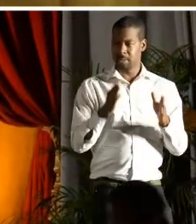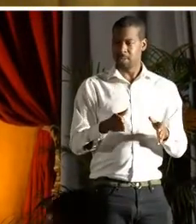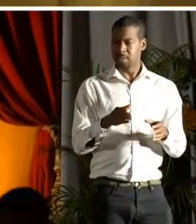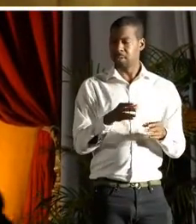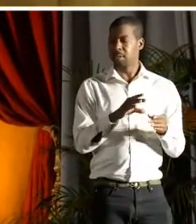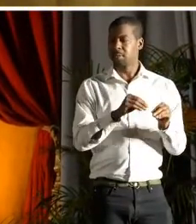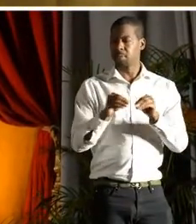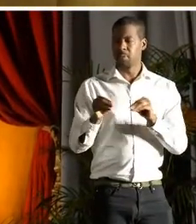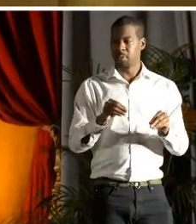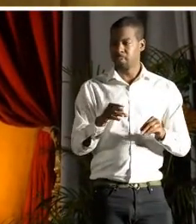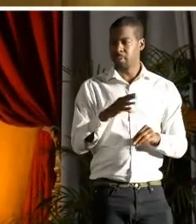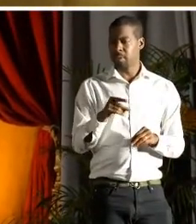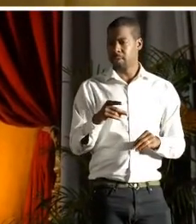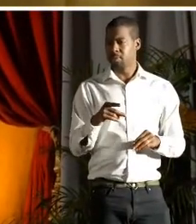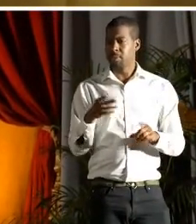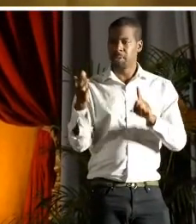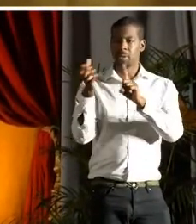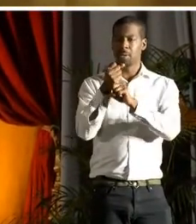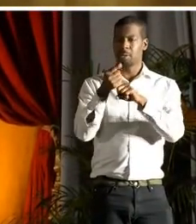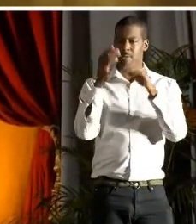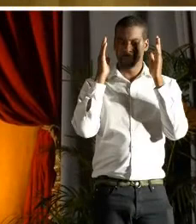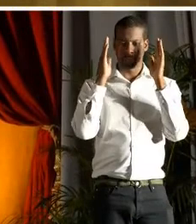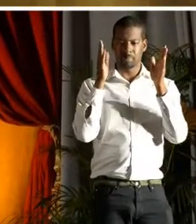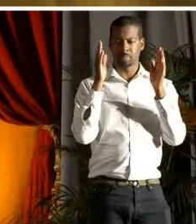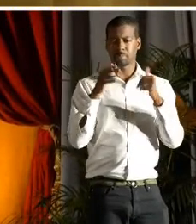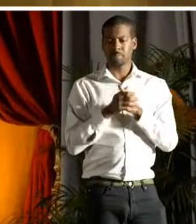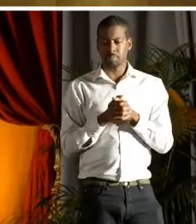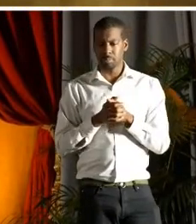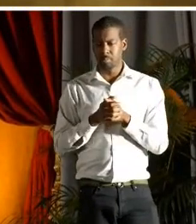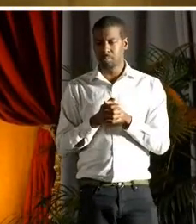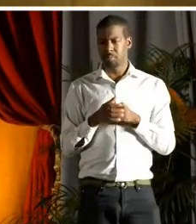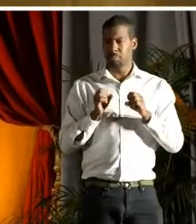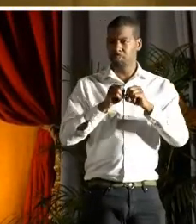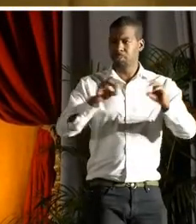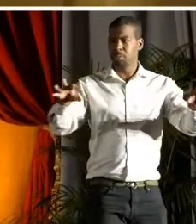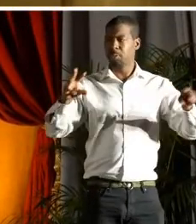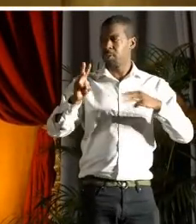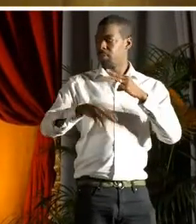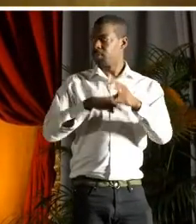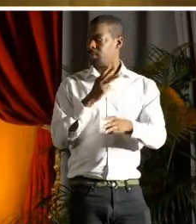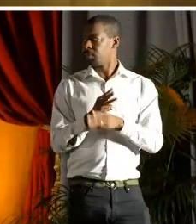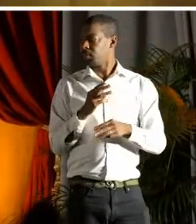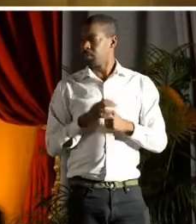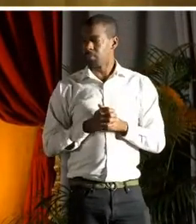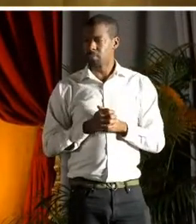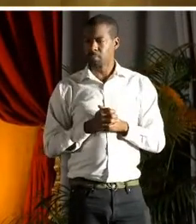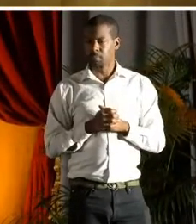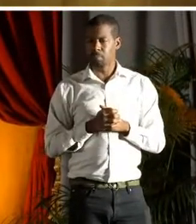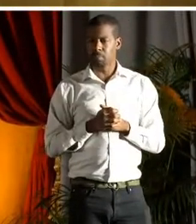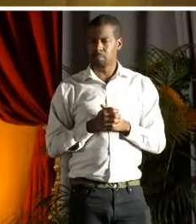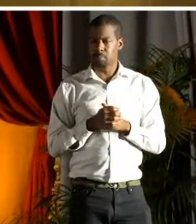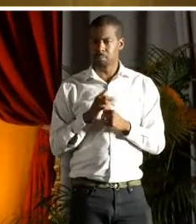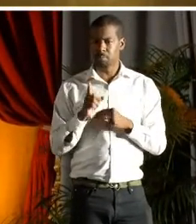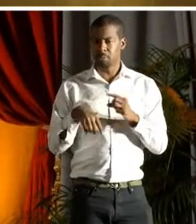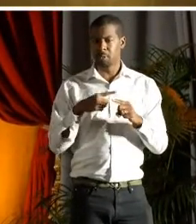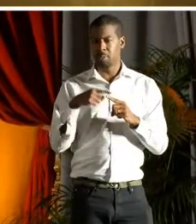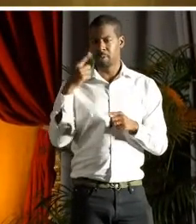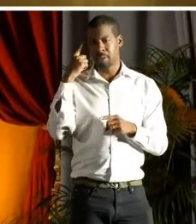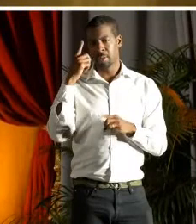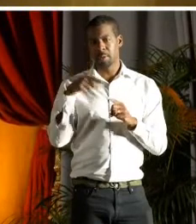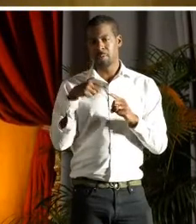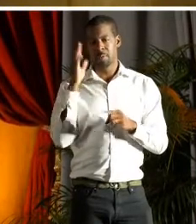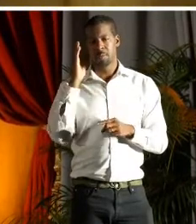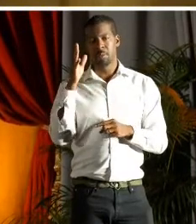captured attention beyond the South to the wider world. So as we think about what we're about to